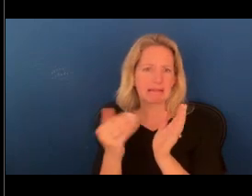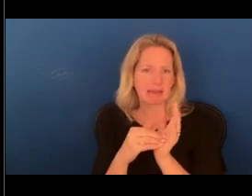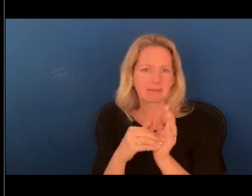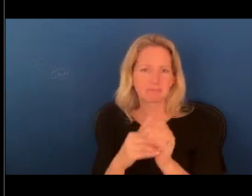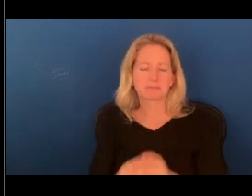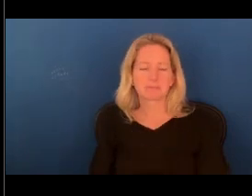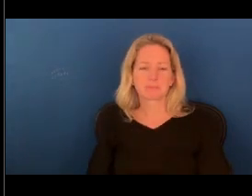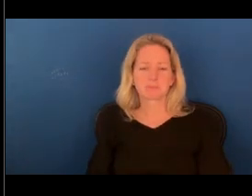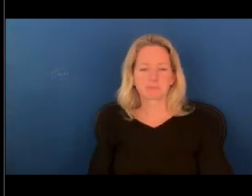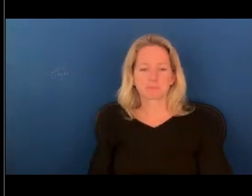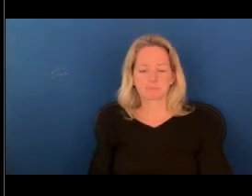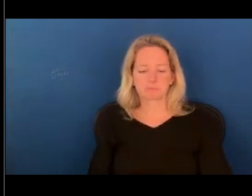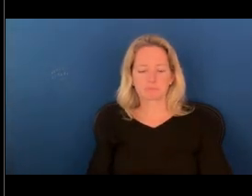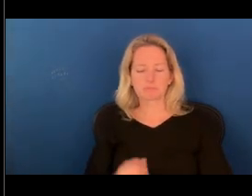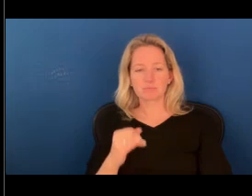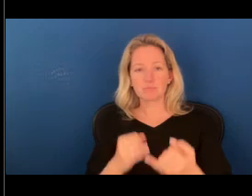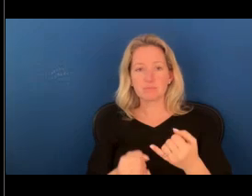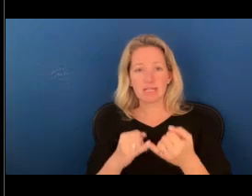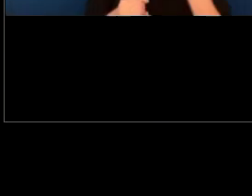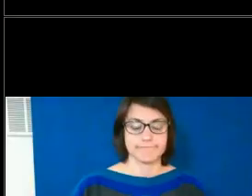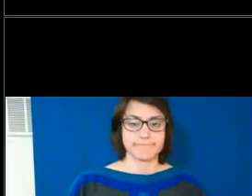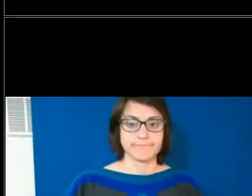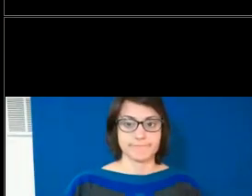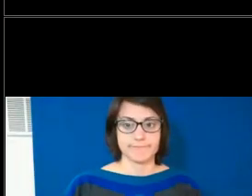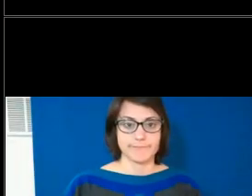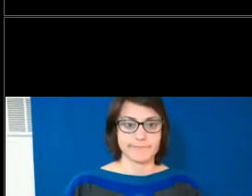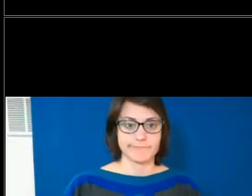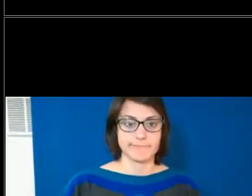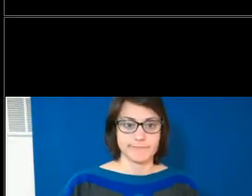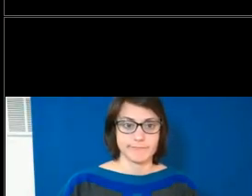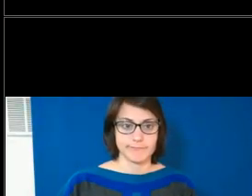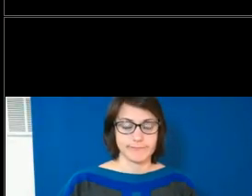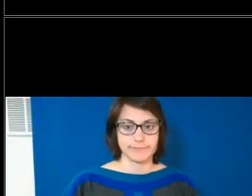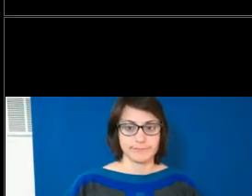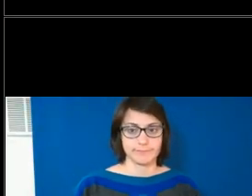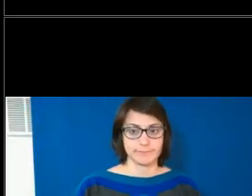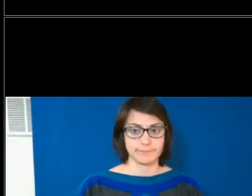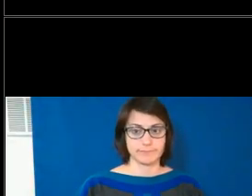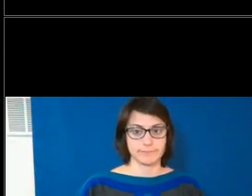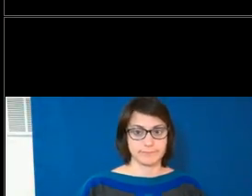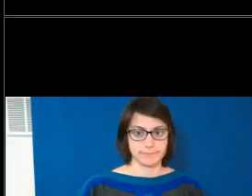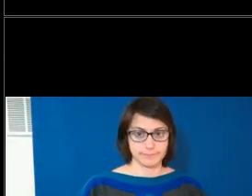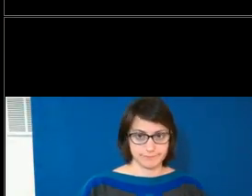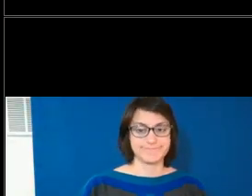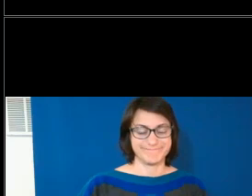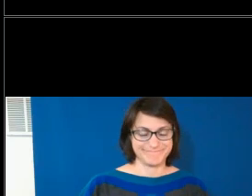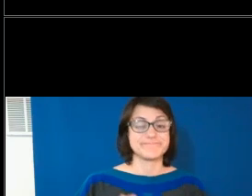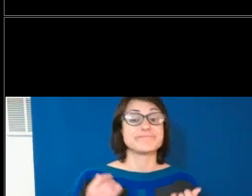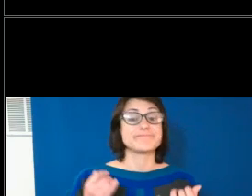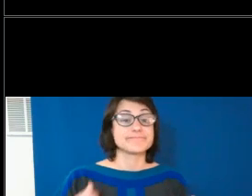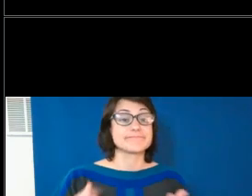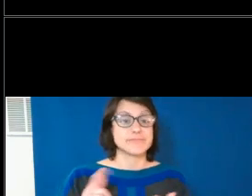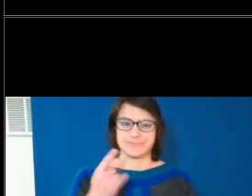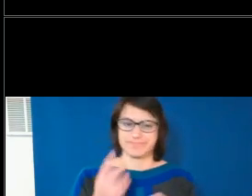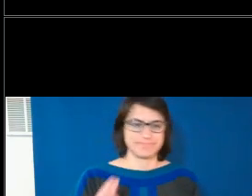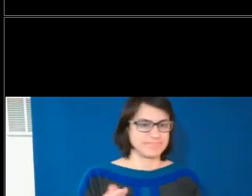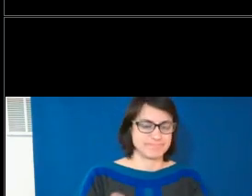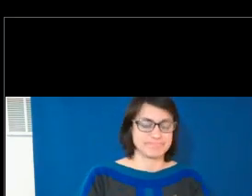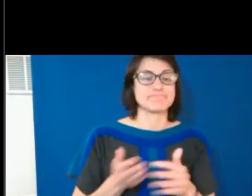I'll go through the last two very quickly because I'm at time. This is another example. This is working on a reusables campaign in the Barnegat Bay watershed in